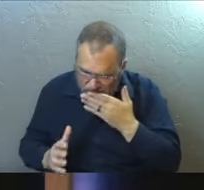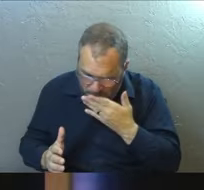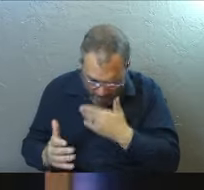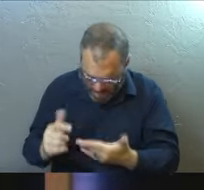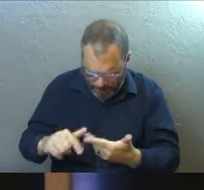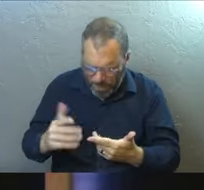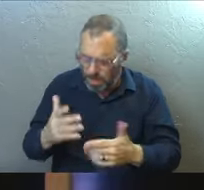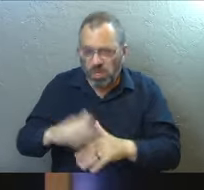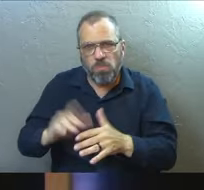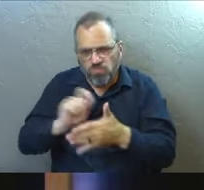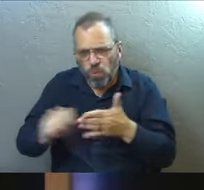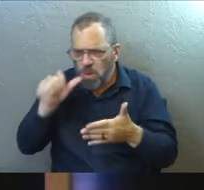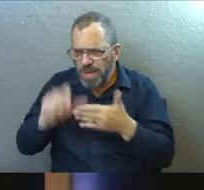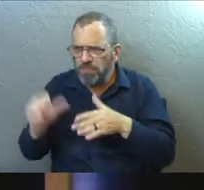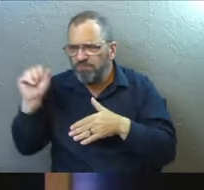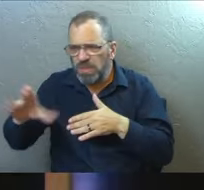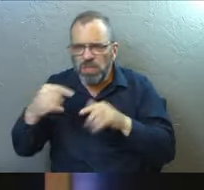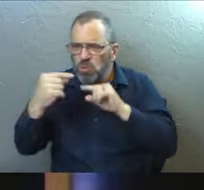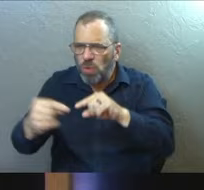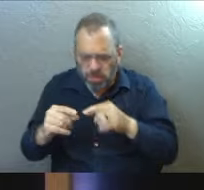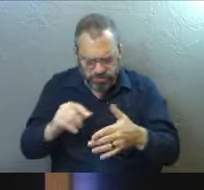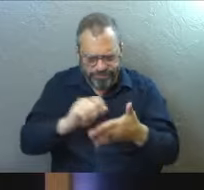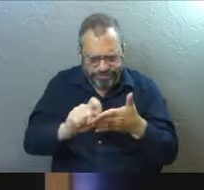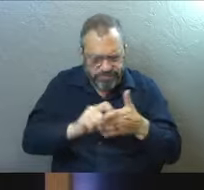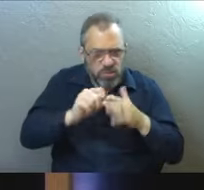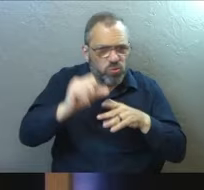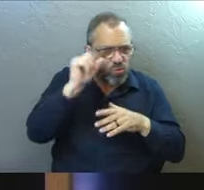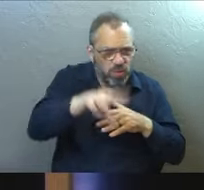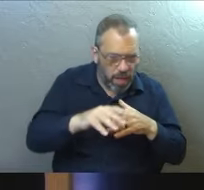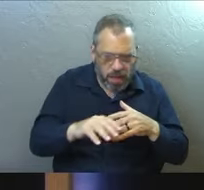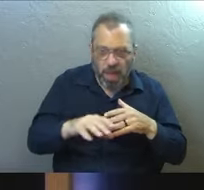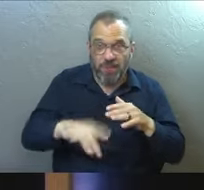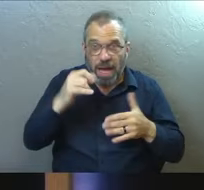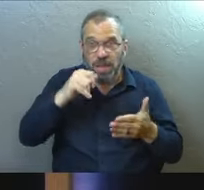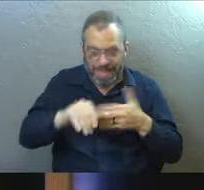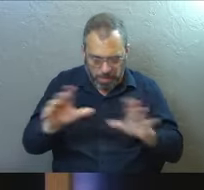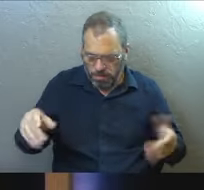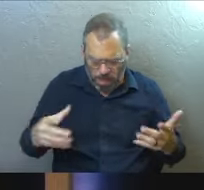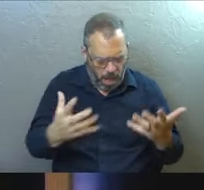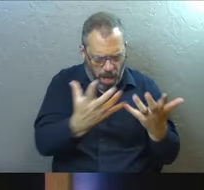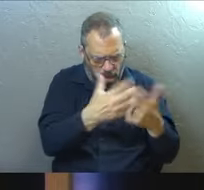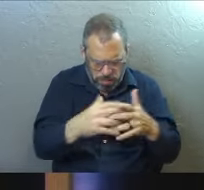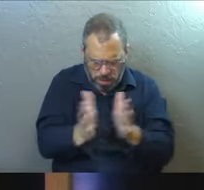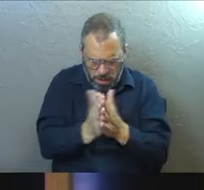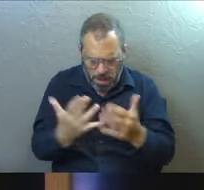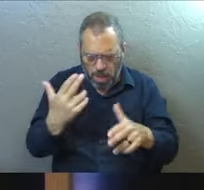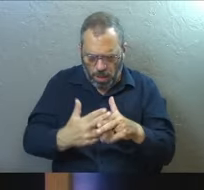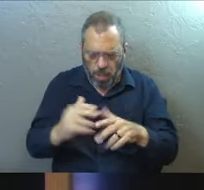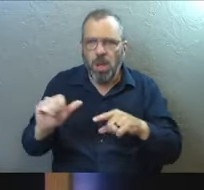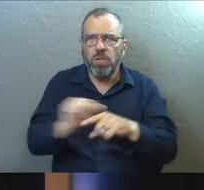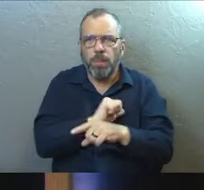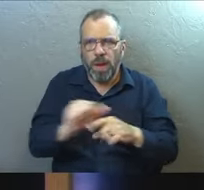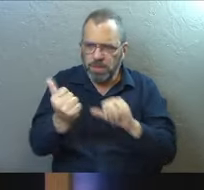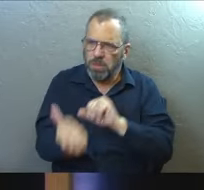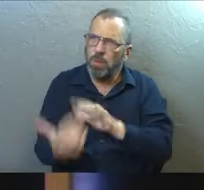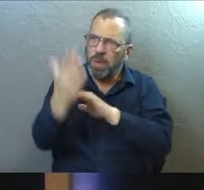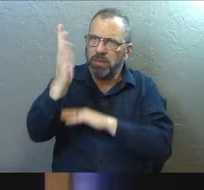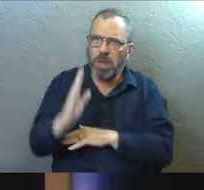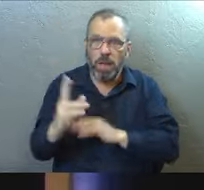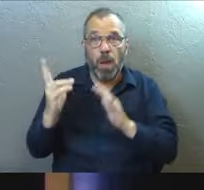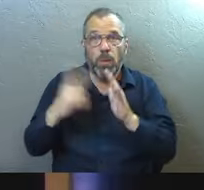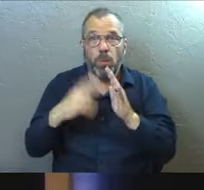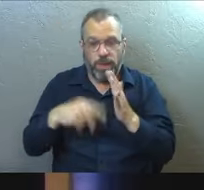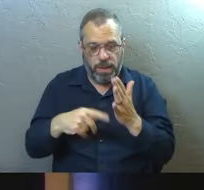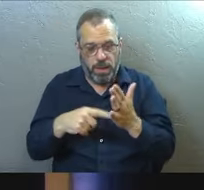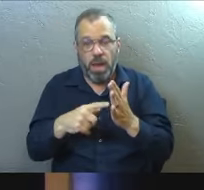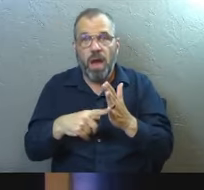wrote all these letters to people kind of struggling with different things. And so they found all these letters and put them in this book, and it's called The Practice of the Presence of God. And I want to read